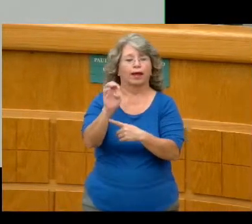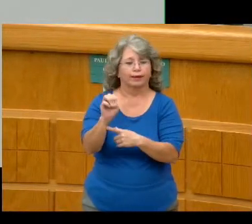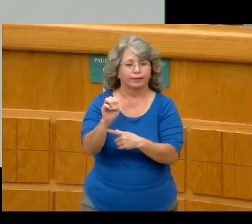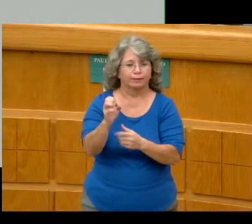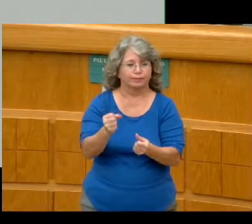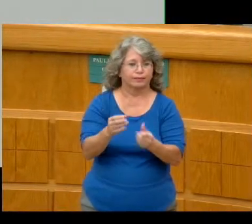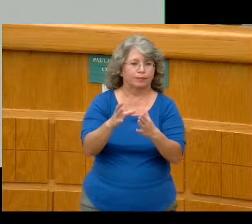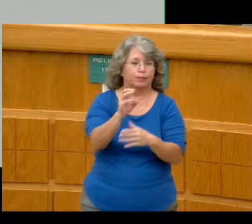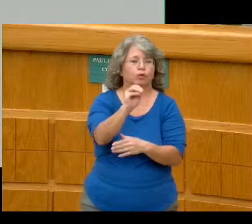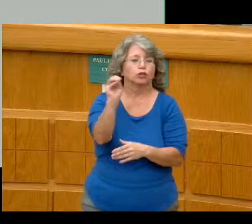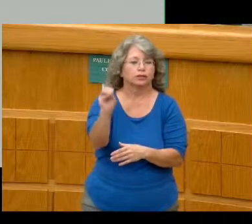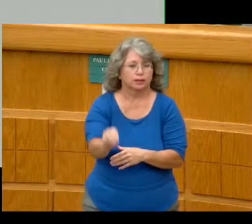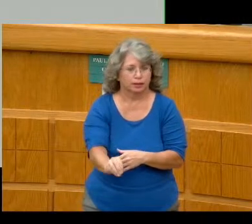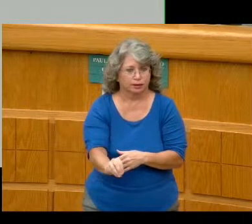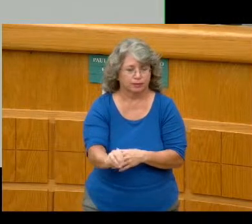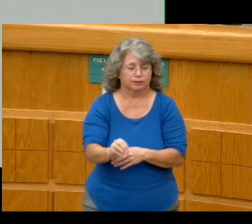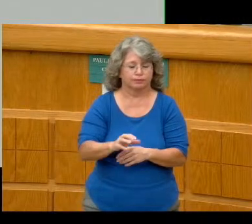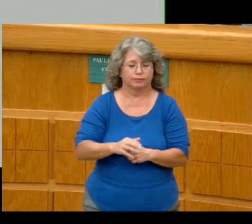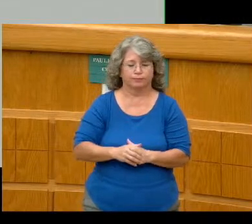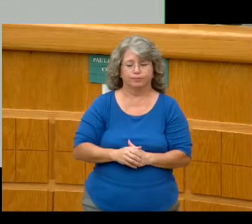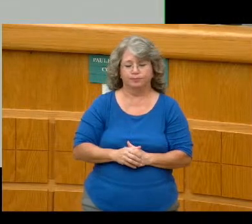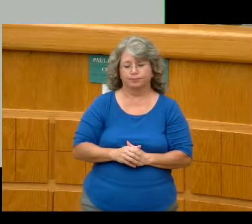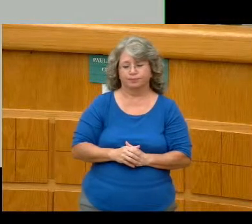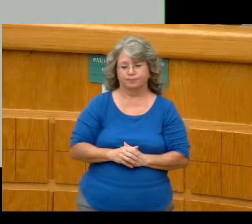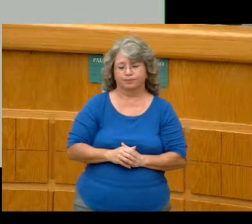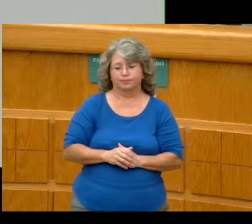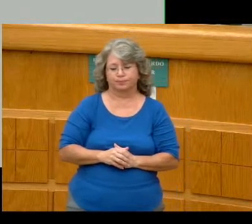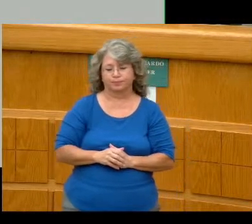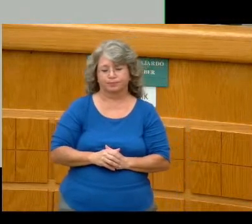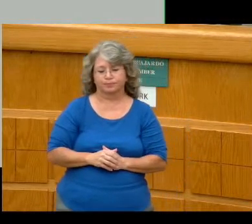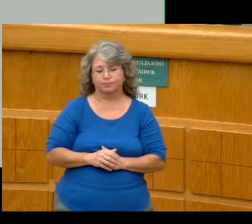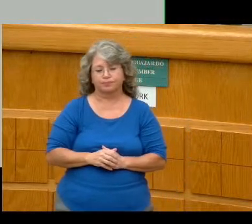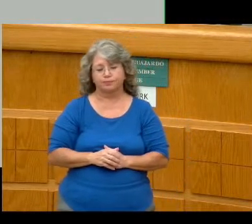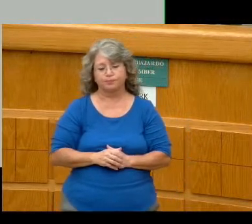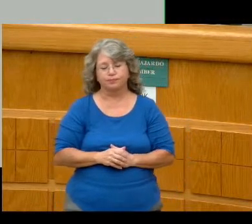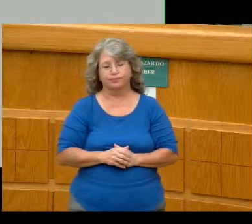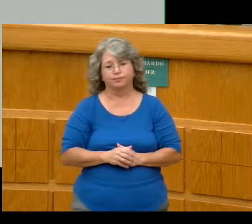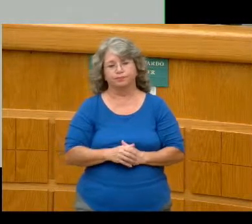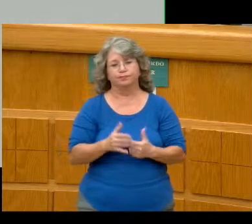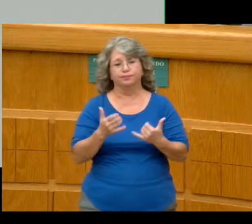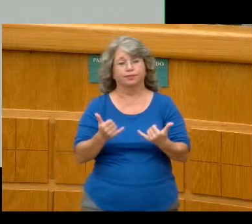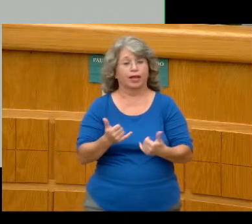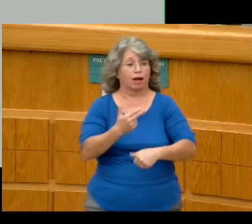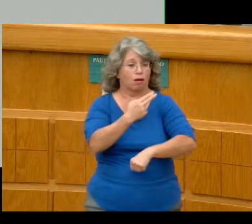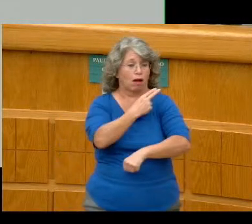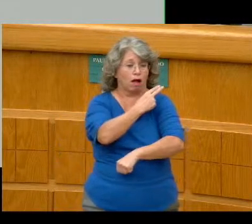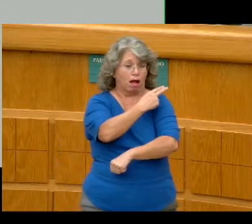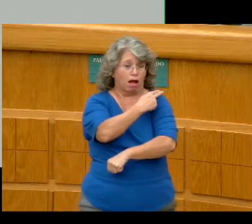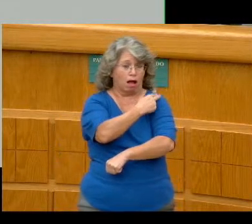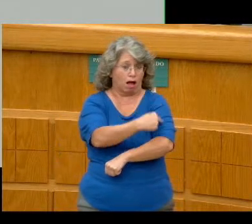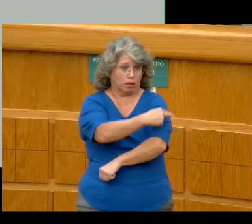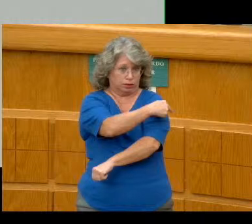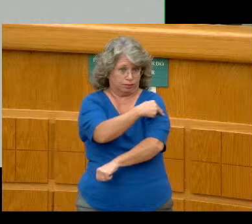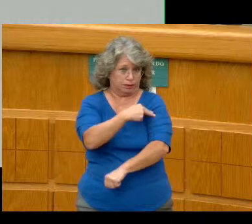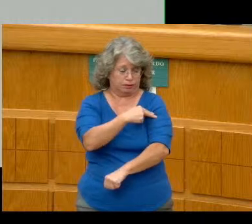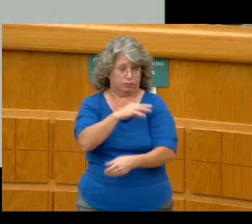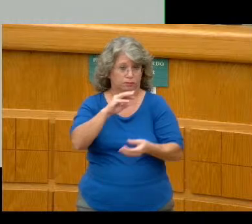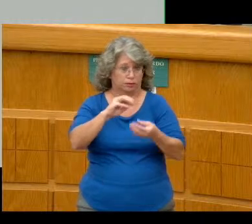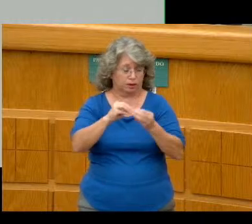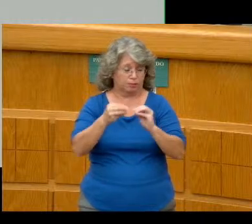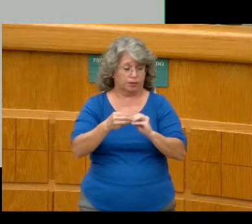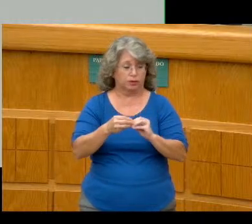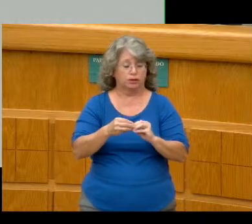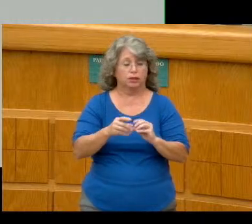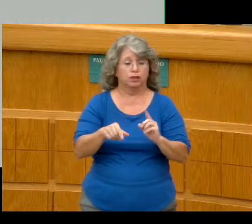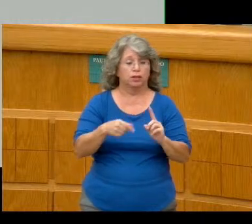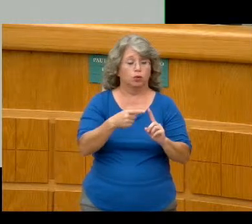all the tests. In terms of hospitalizations, and we're following the trajectory of the virus. Once you get